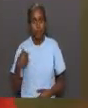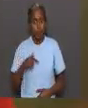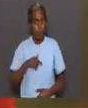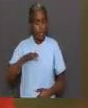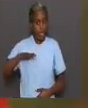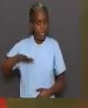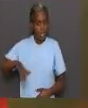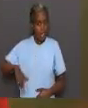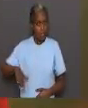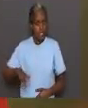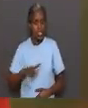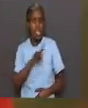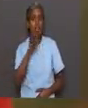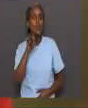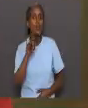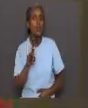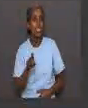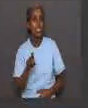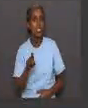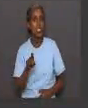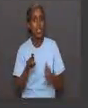We are left with the equation